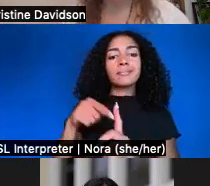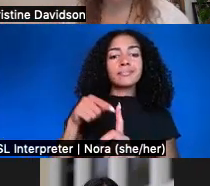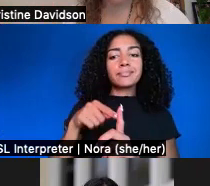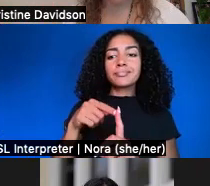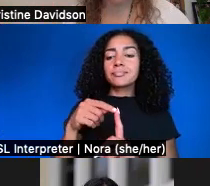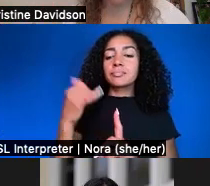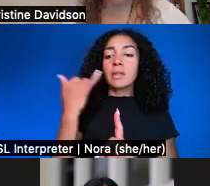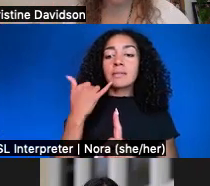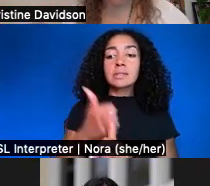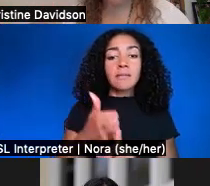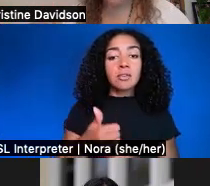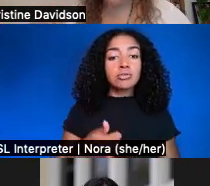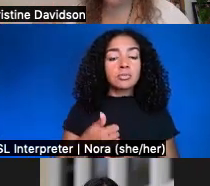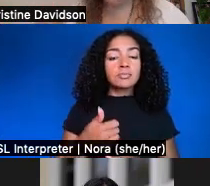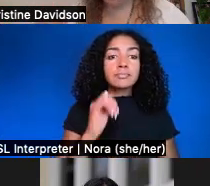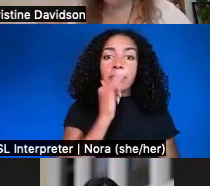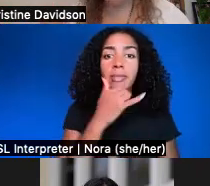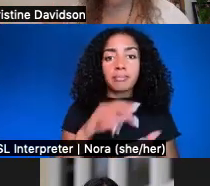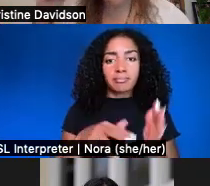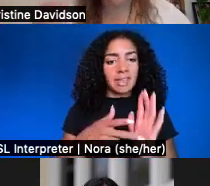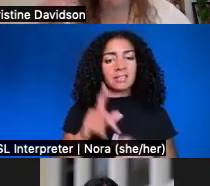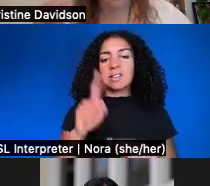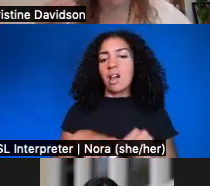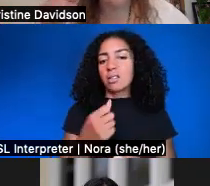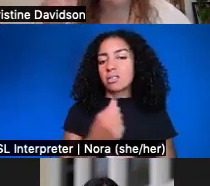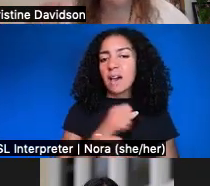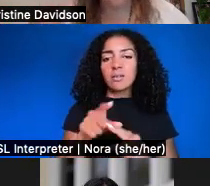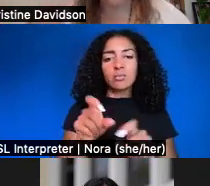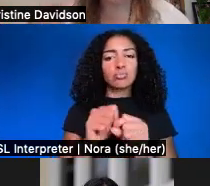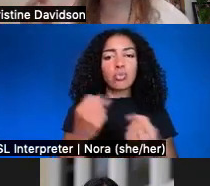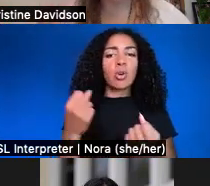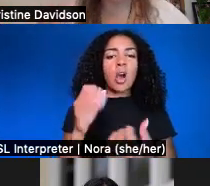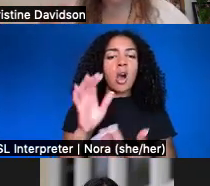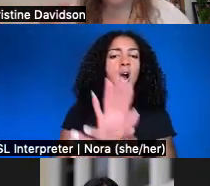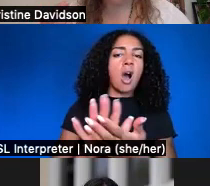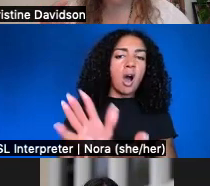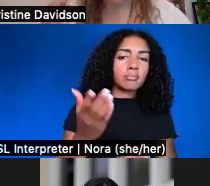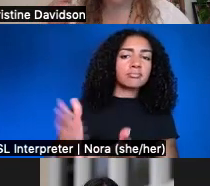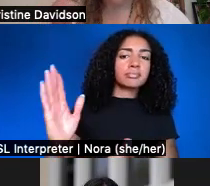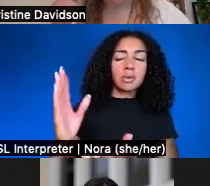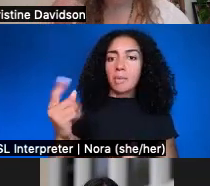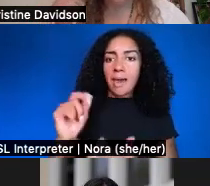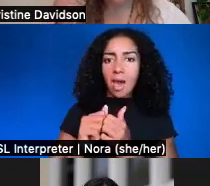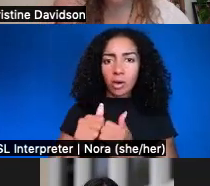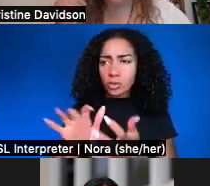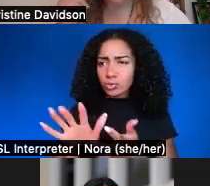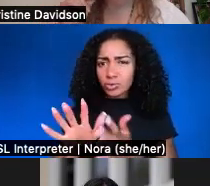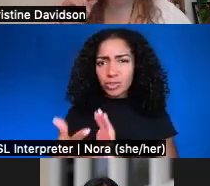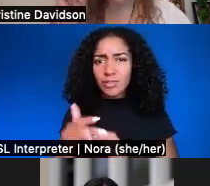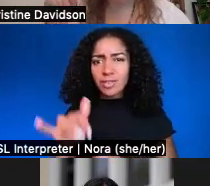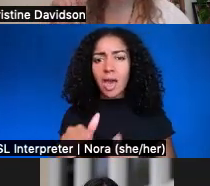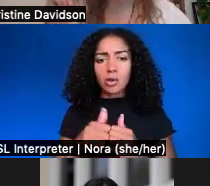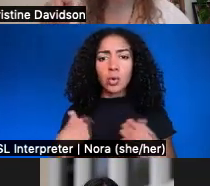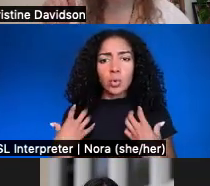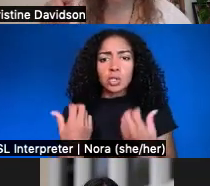of sexual violence, right? And so how do we restore that? What does that look like to restore that? Understanding